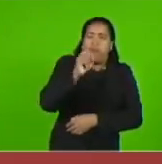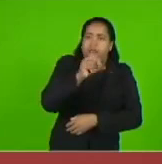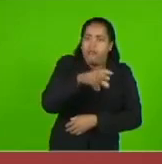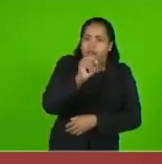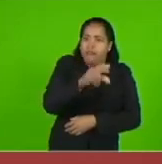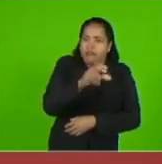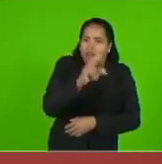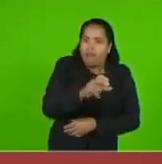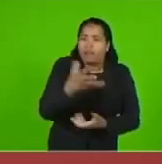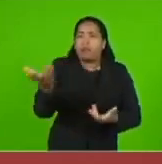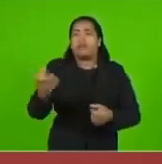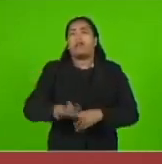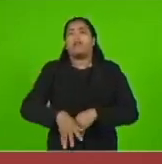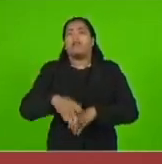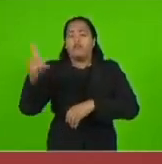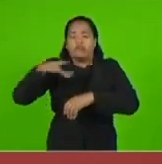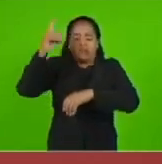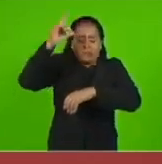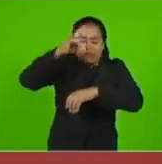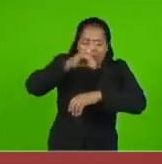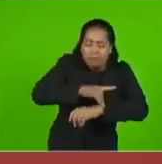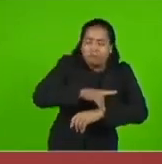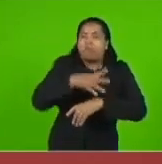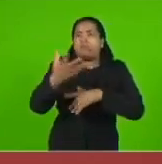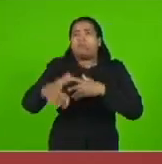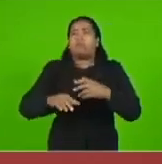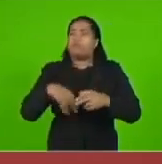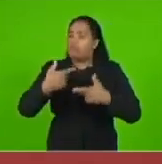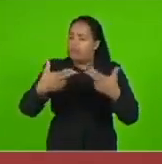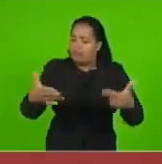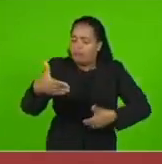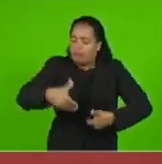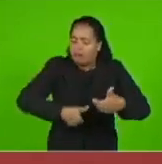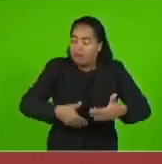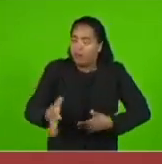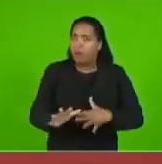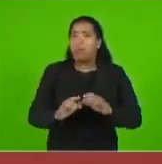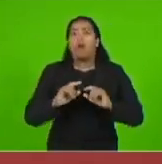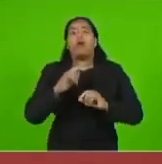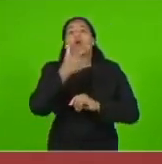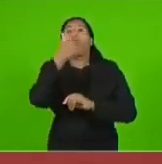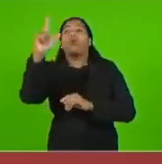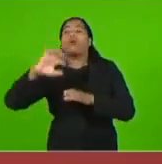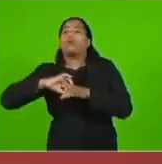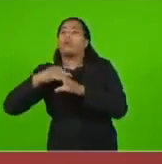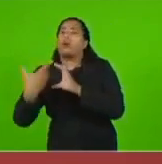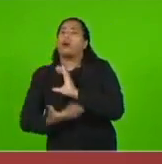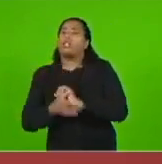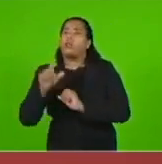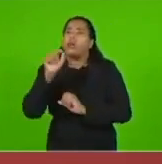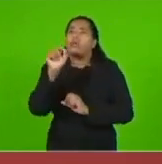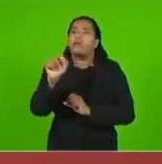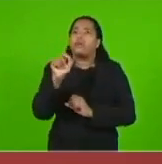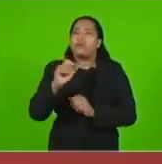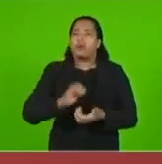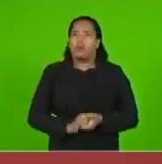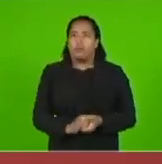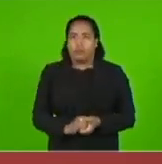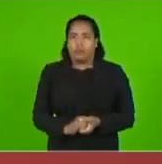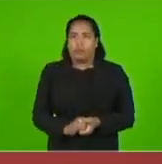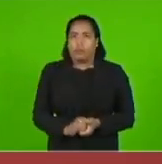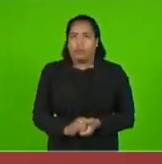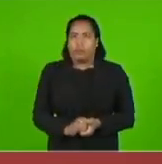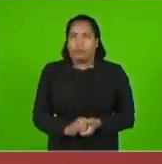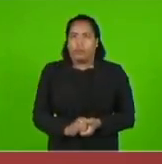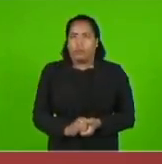victims, and man, how man is living, the pestilence, and also there's another aspect here. They will